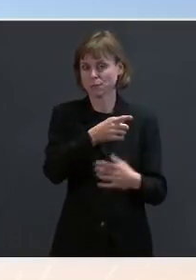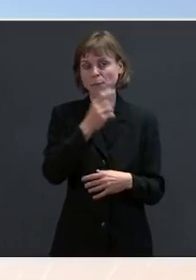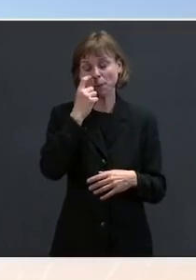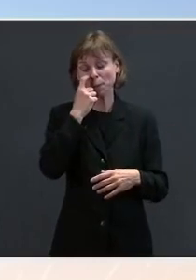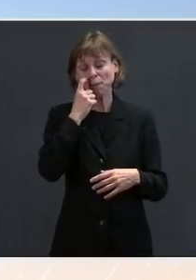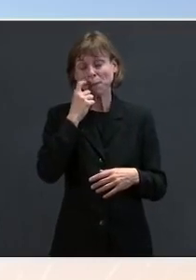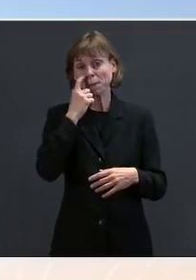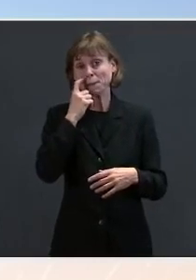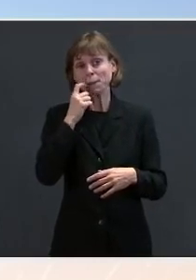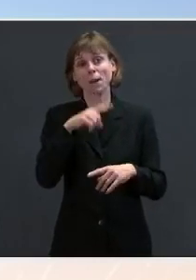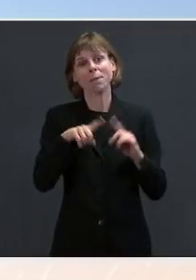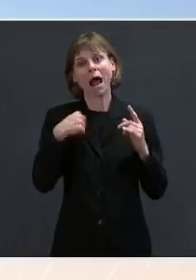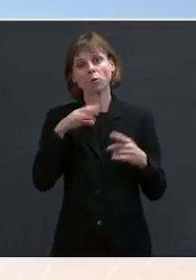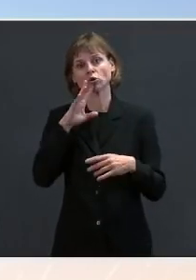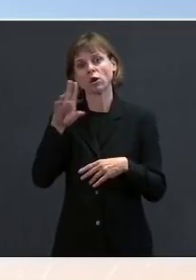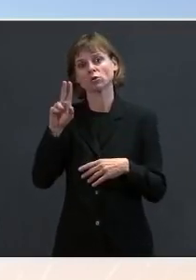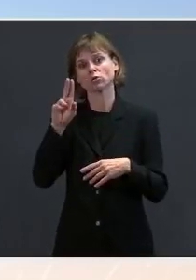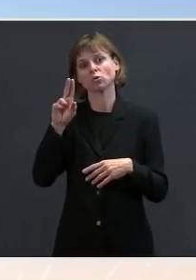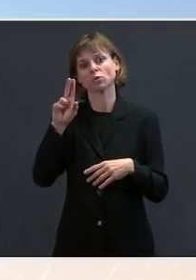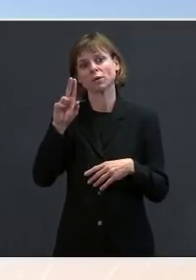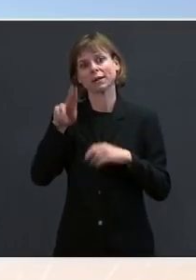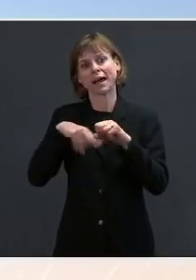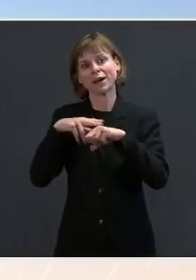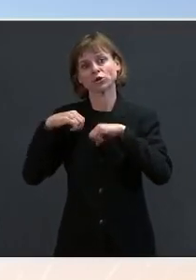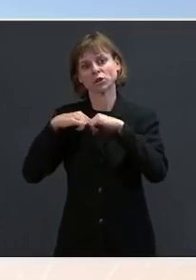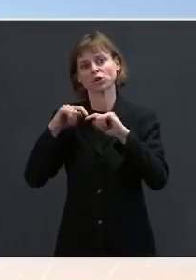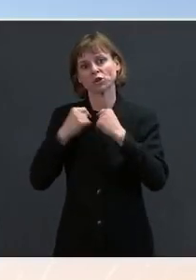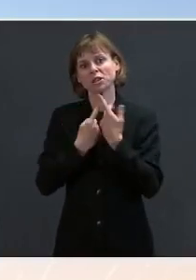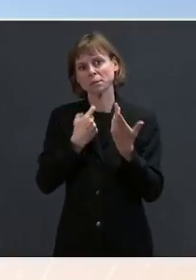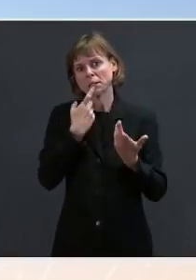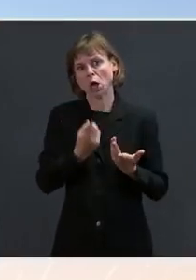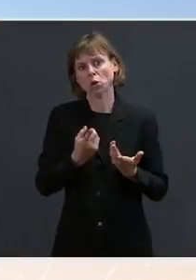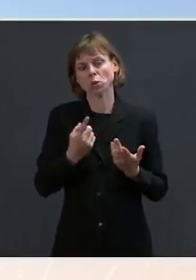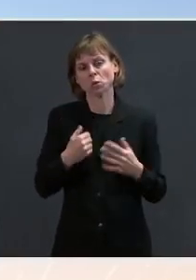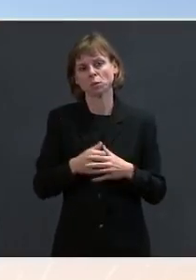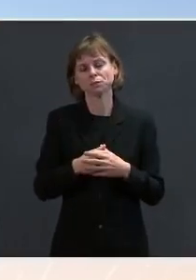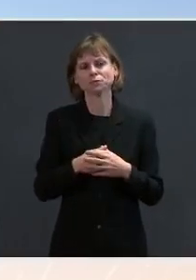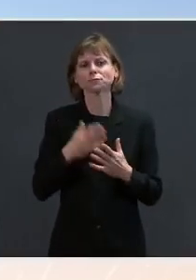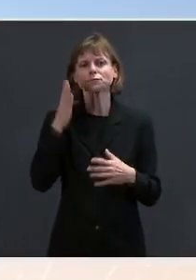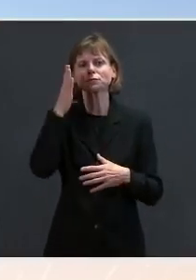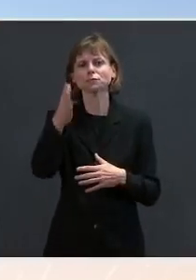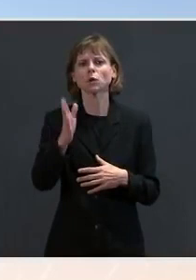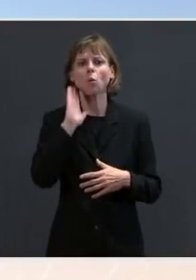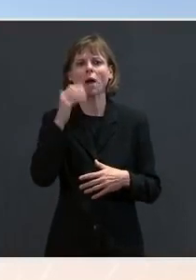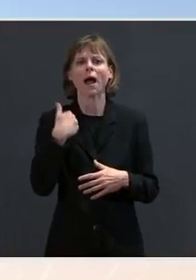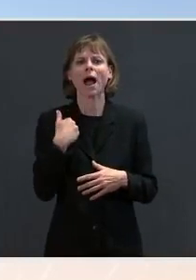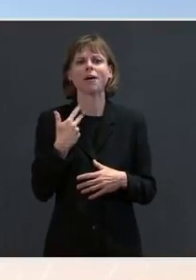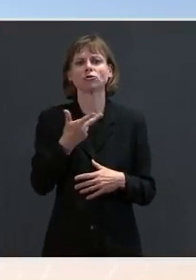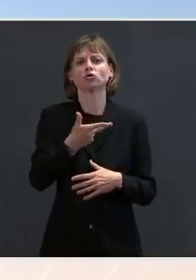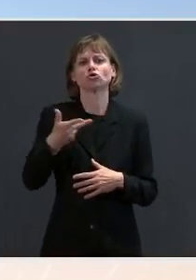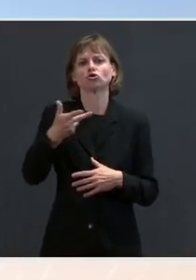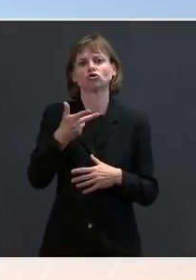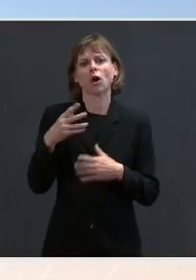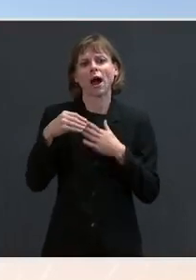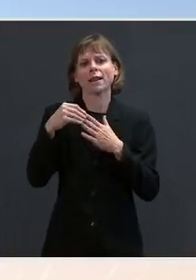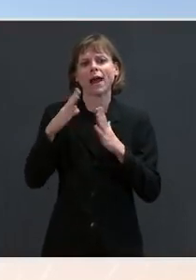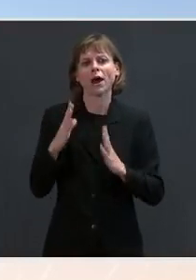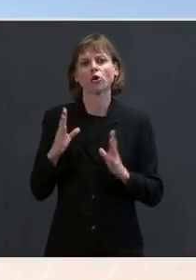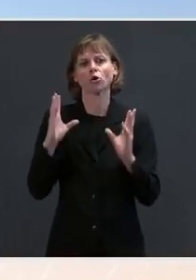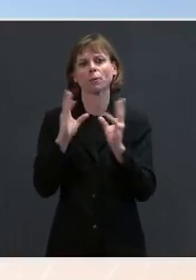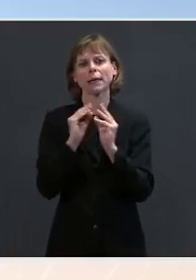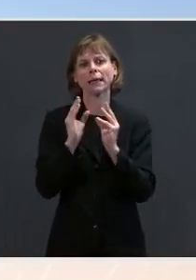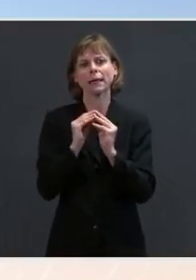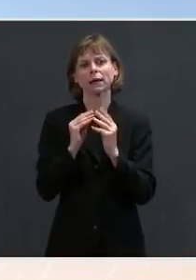and see what we have for you, and we can get back to you directly. In the future, would there be any like trilateral meeting